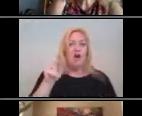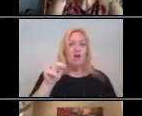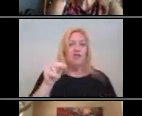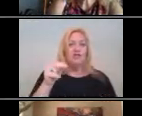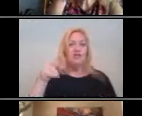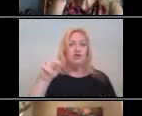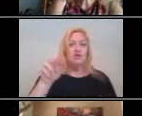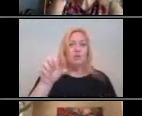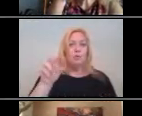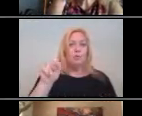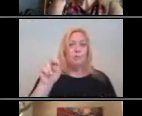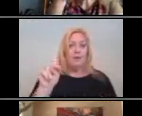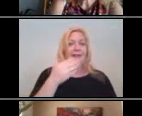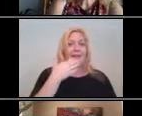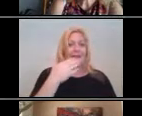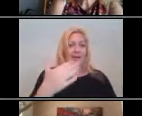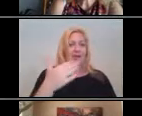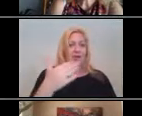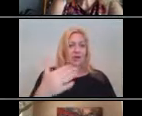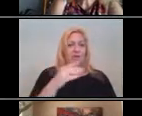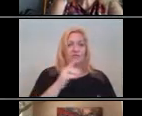Senator Newman. Thank you for joining us.